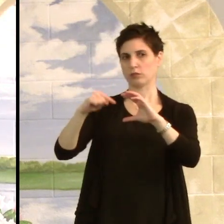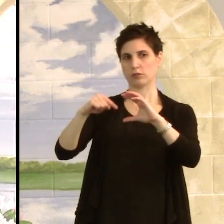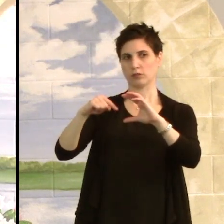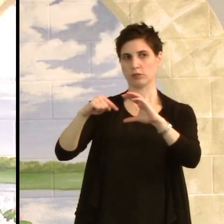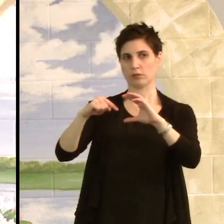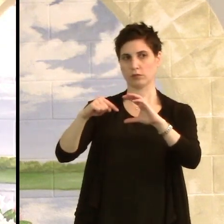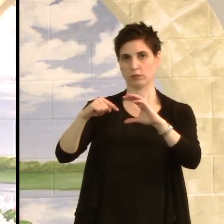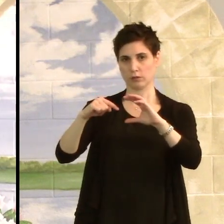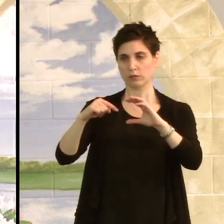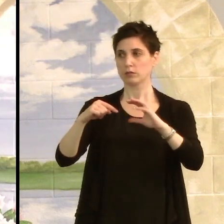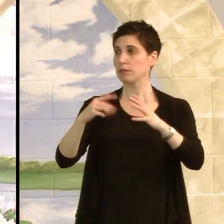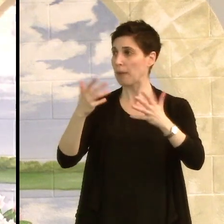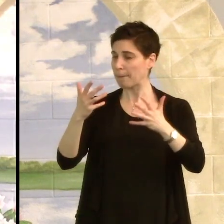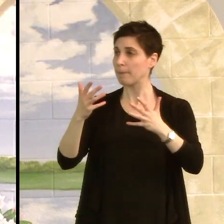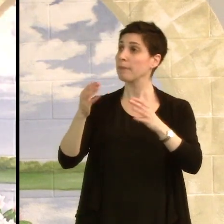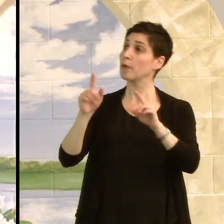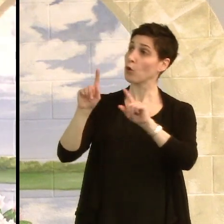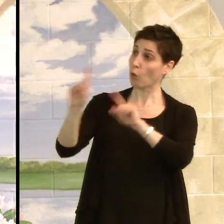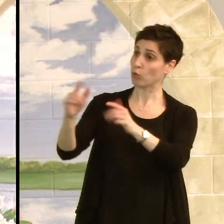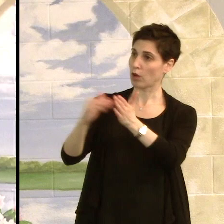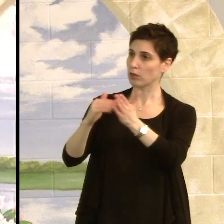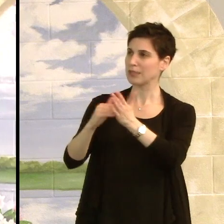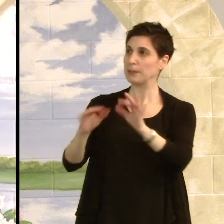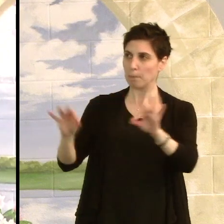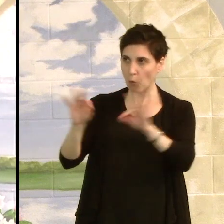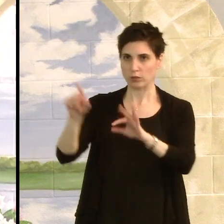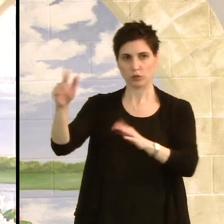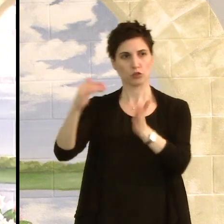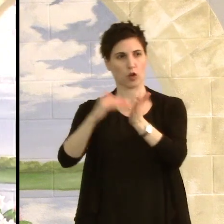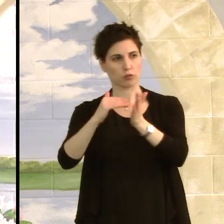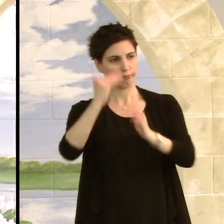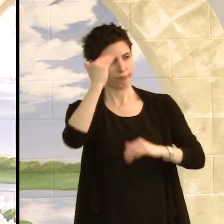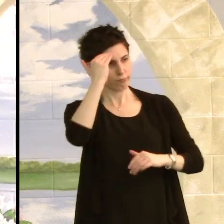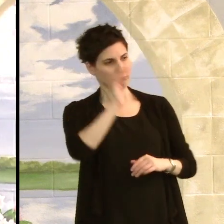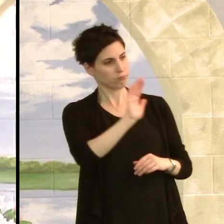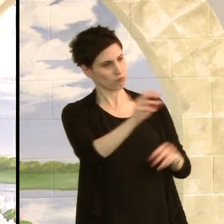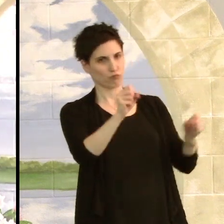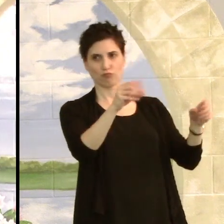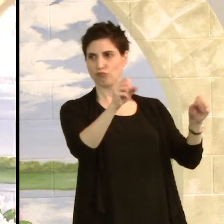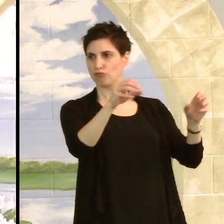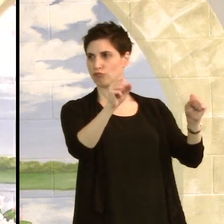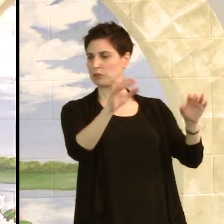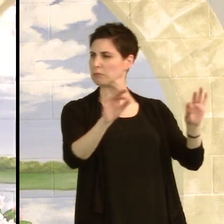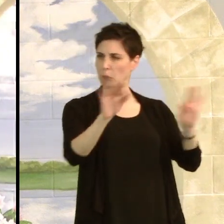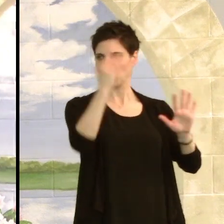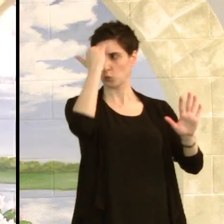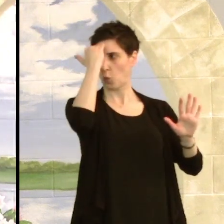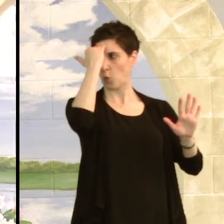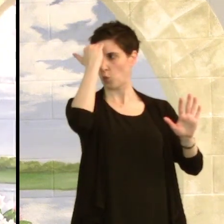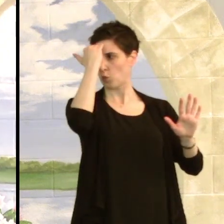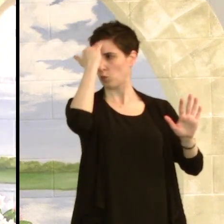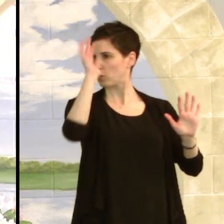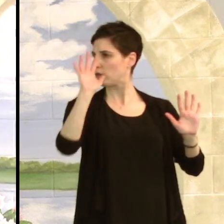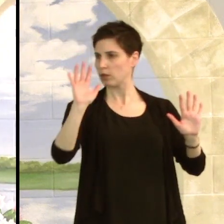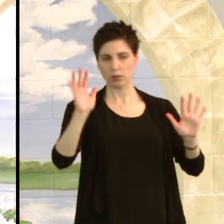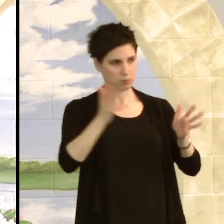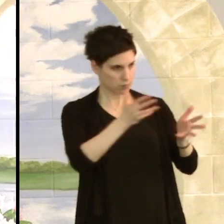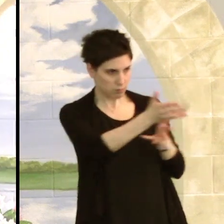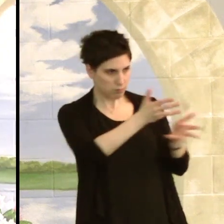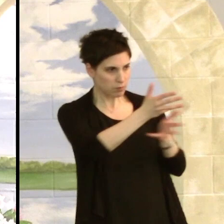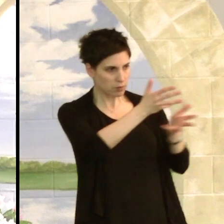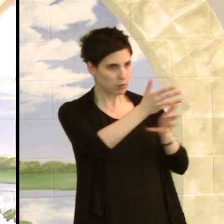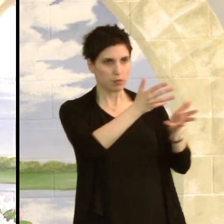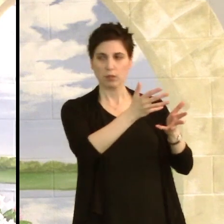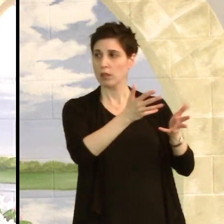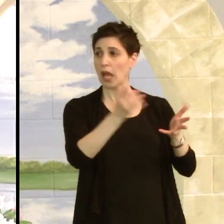diagnosis by a professional who's aware of the special communication needs of deaf seniors